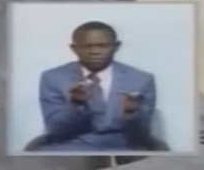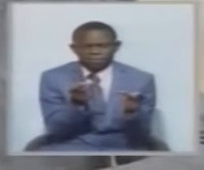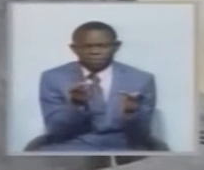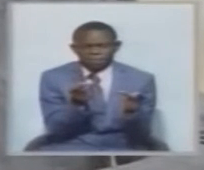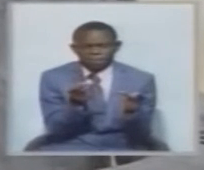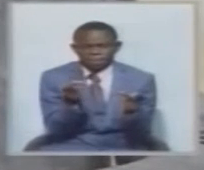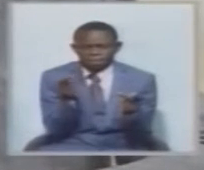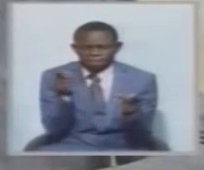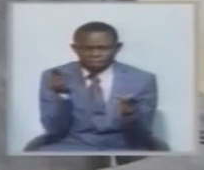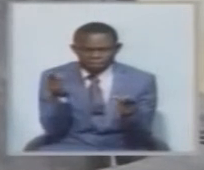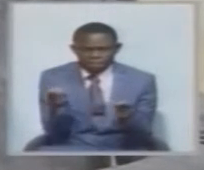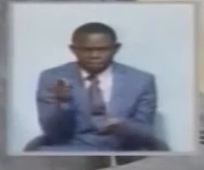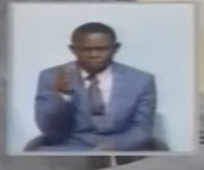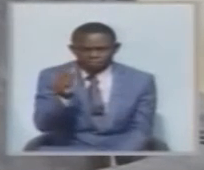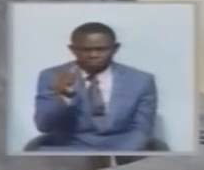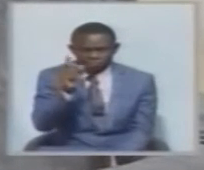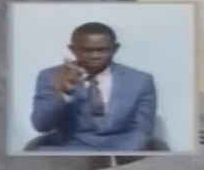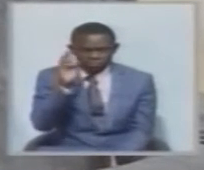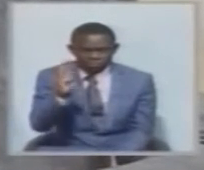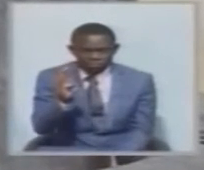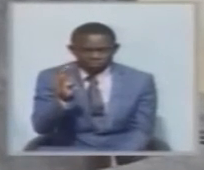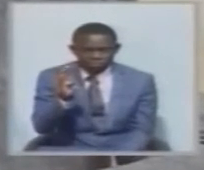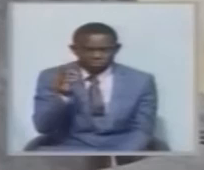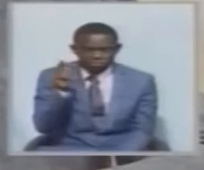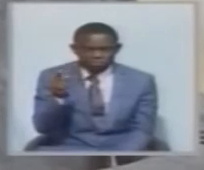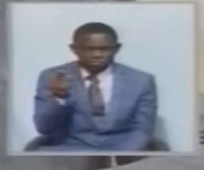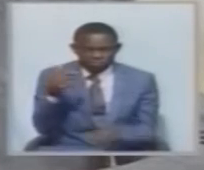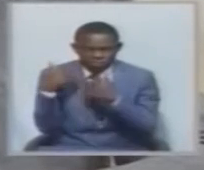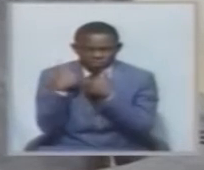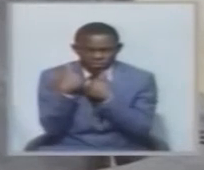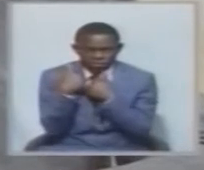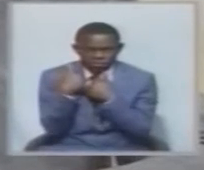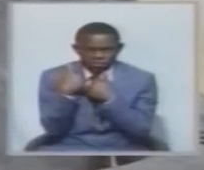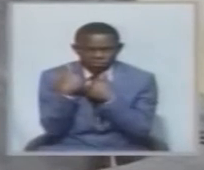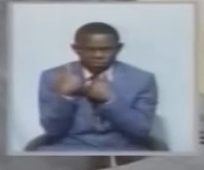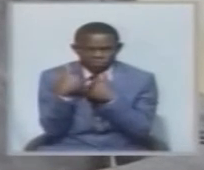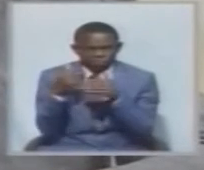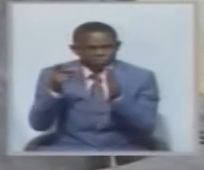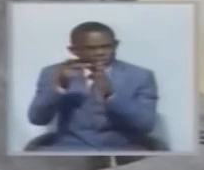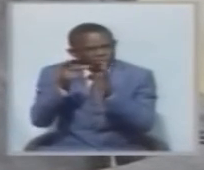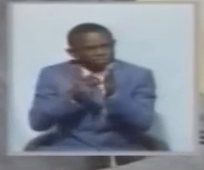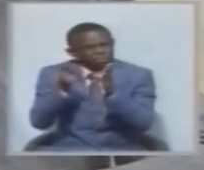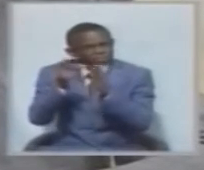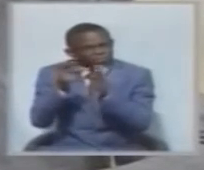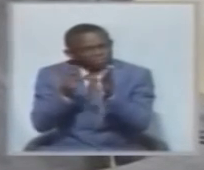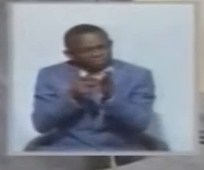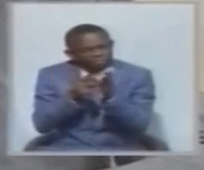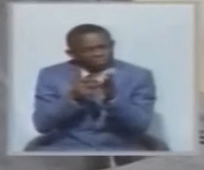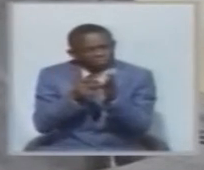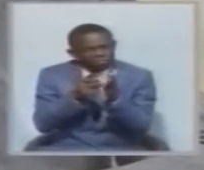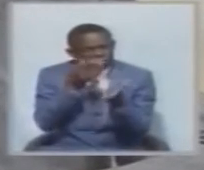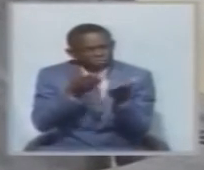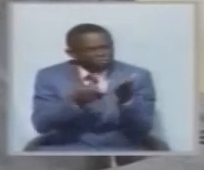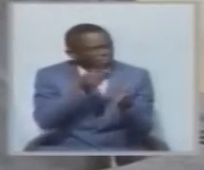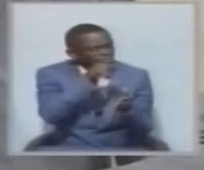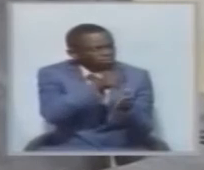have some guiding principles, and they'll look at whether what you are going to